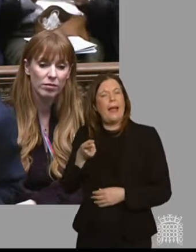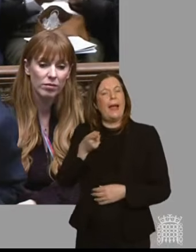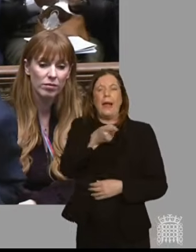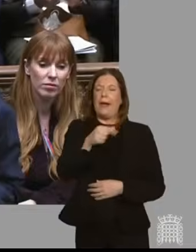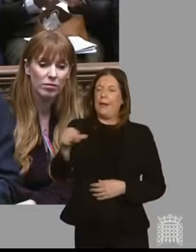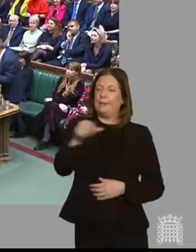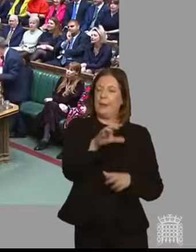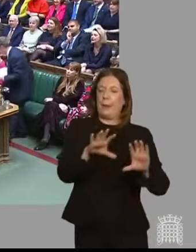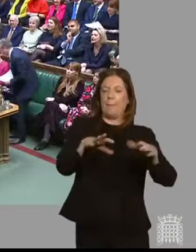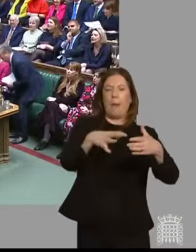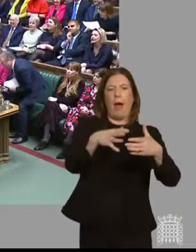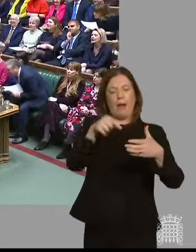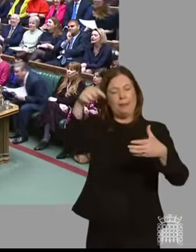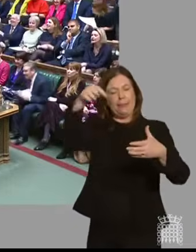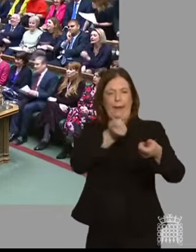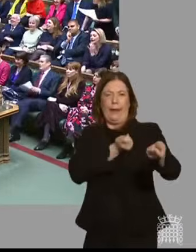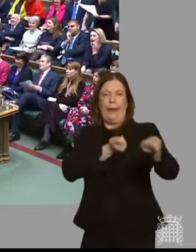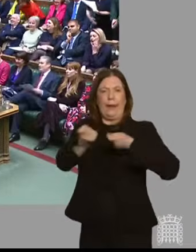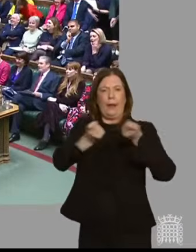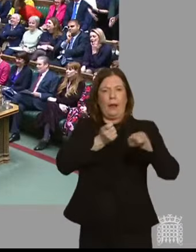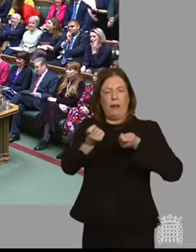Earth Society?